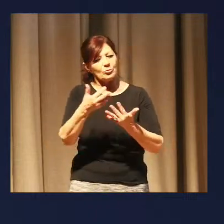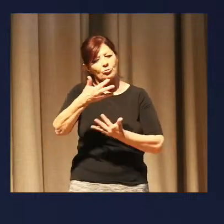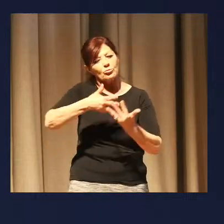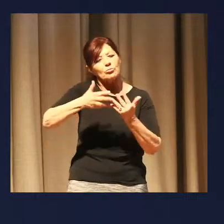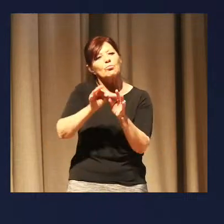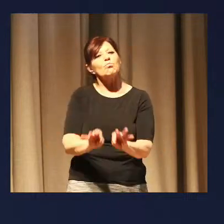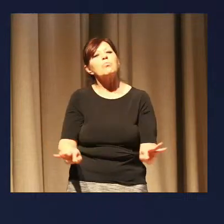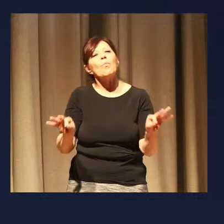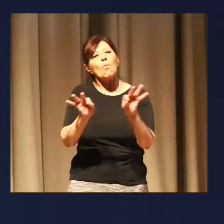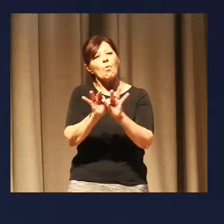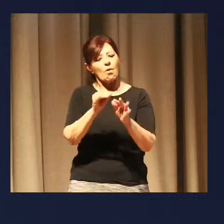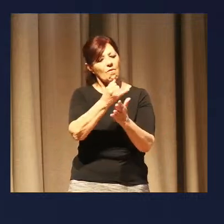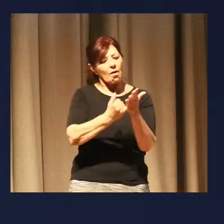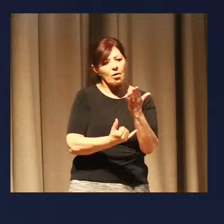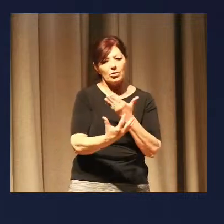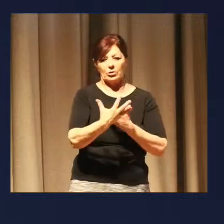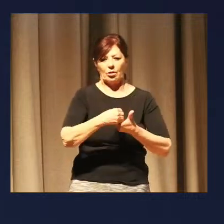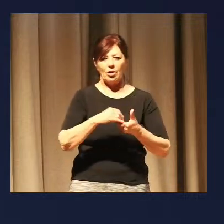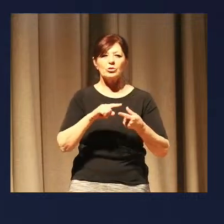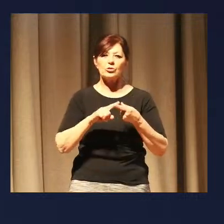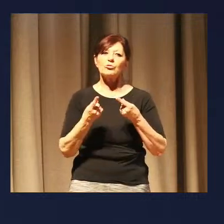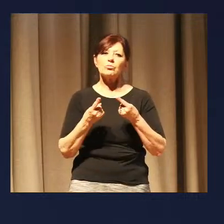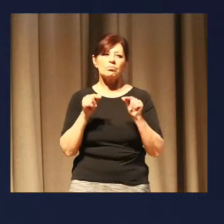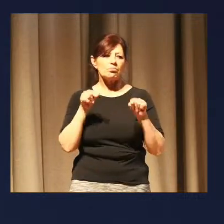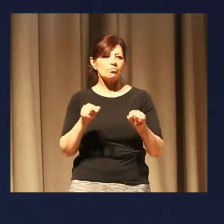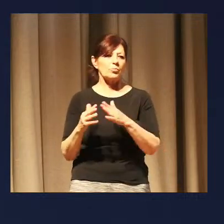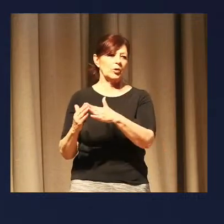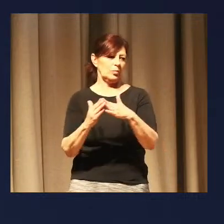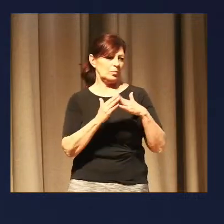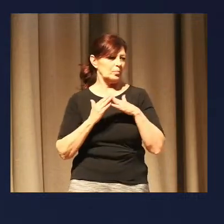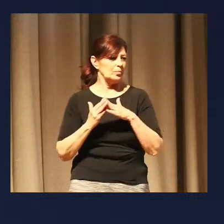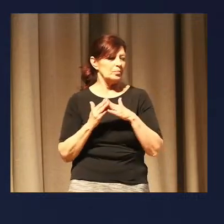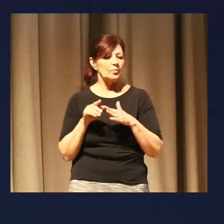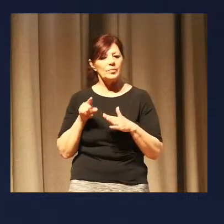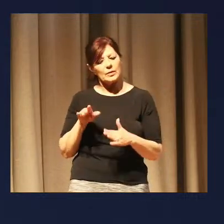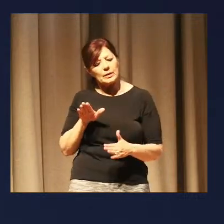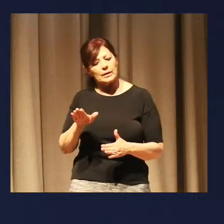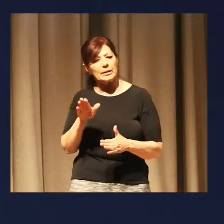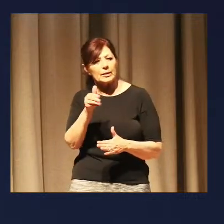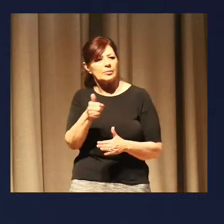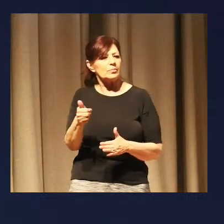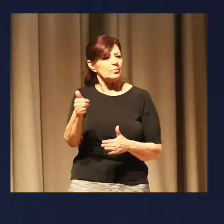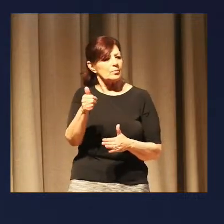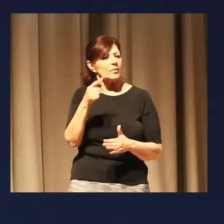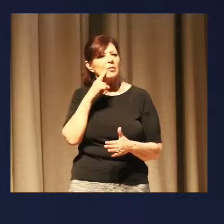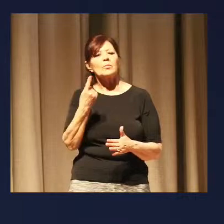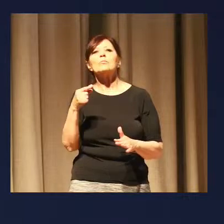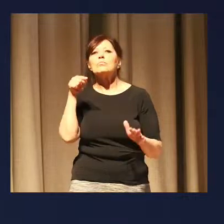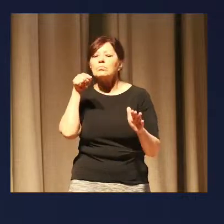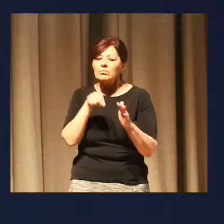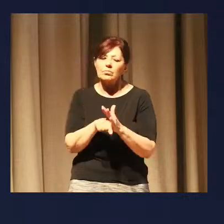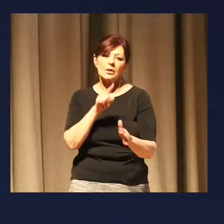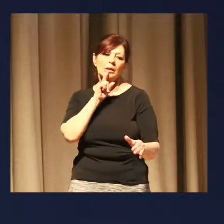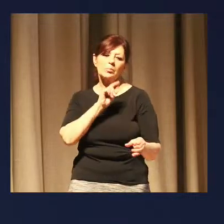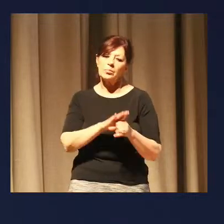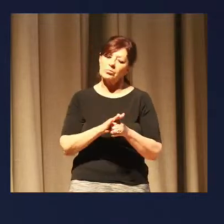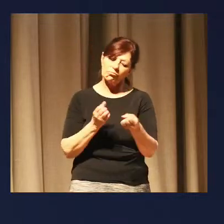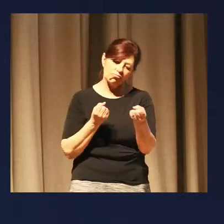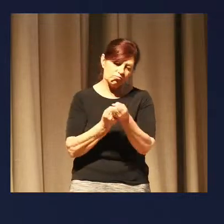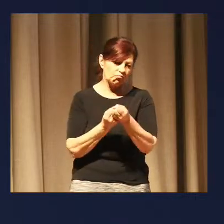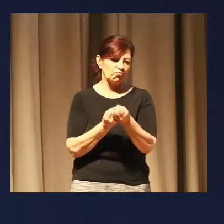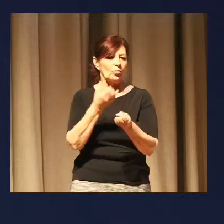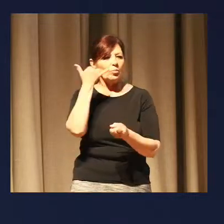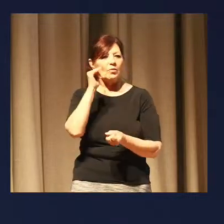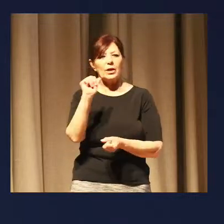importance of arts and culture to a vibrant community. He and his administration have been profoundly committed champions of the